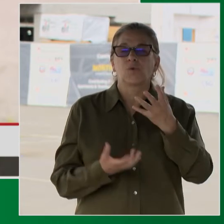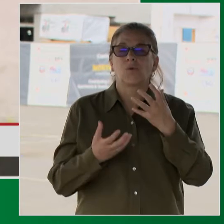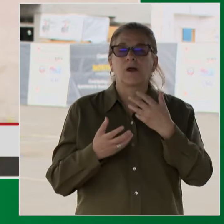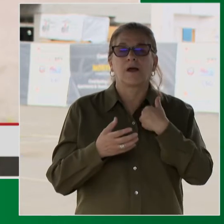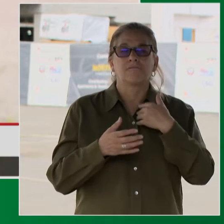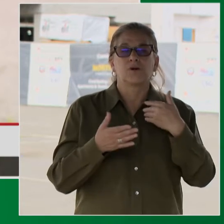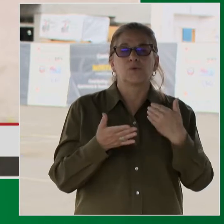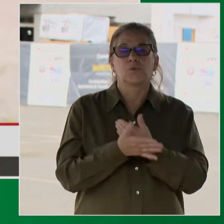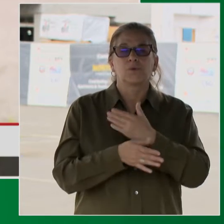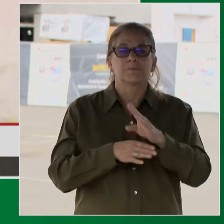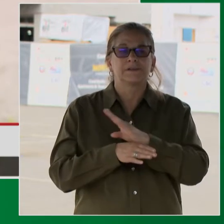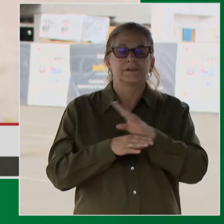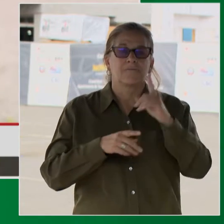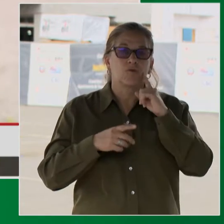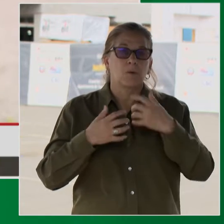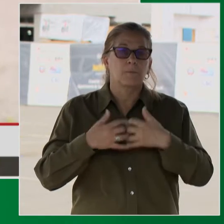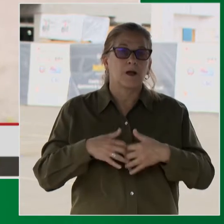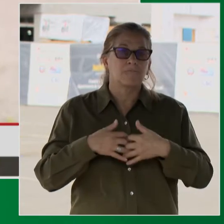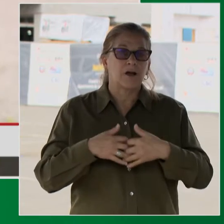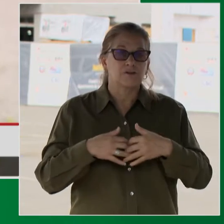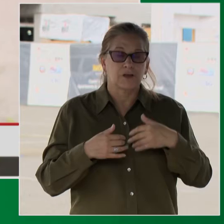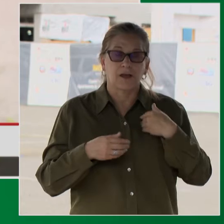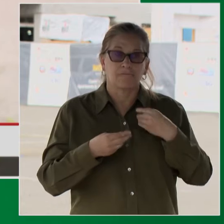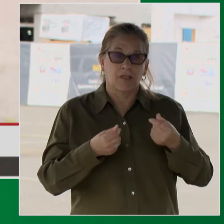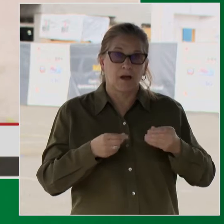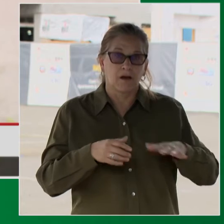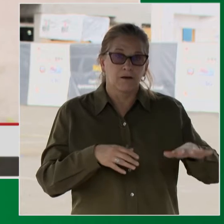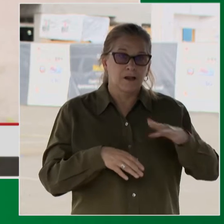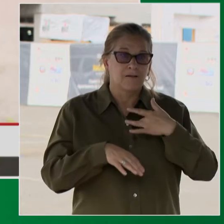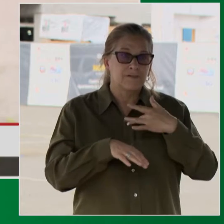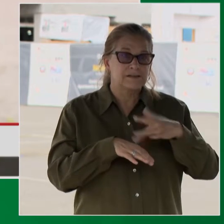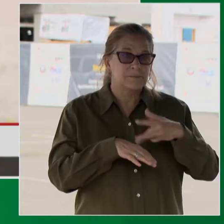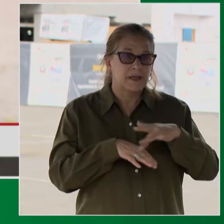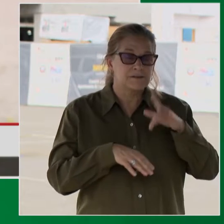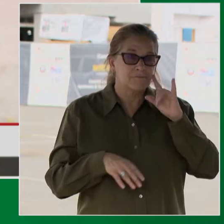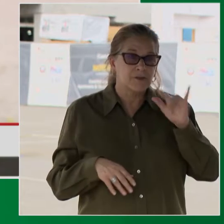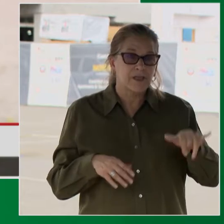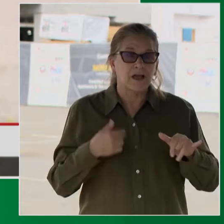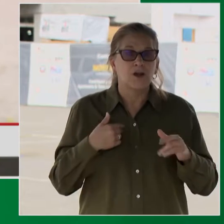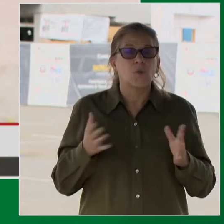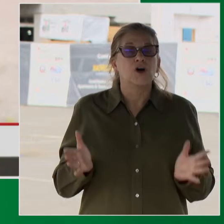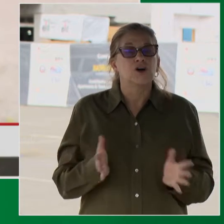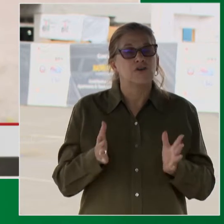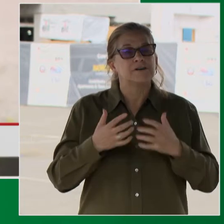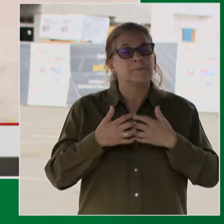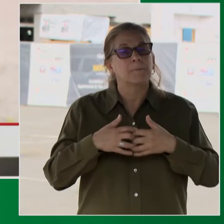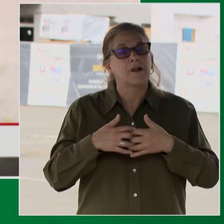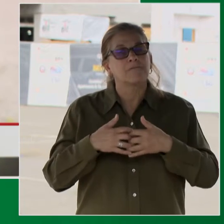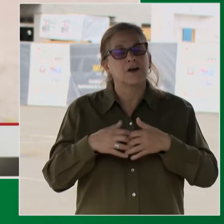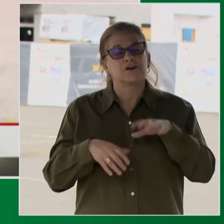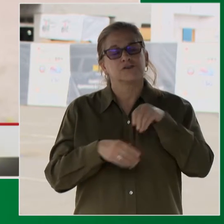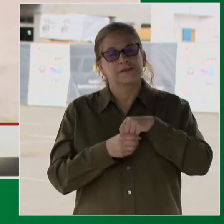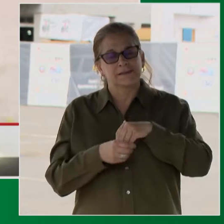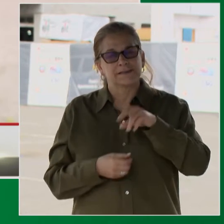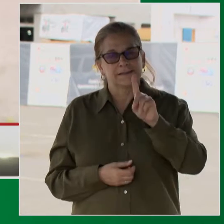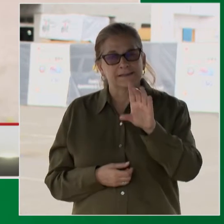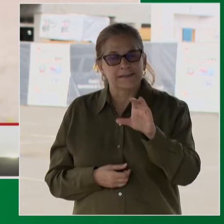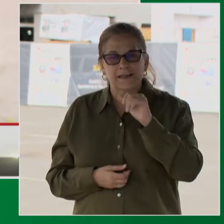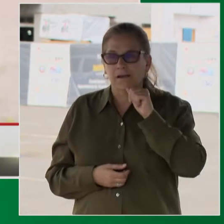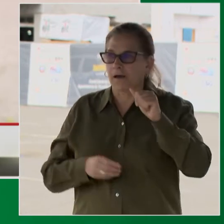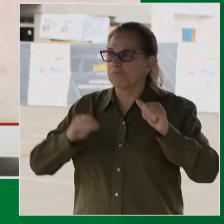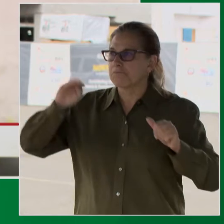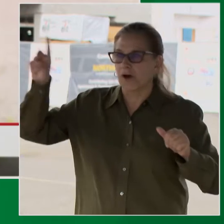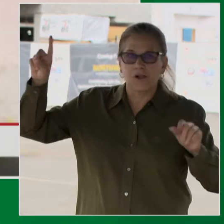small businesses as well? That was just rolled out recently. If you paid attention to one of our recovery check-ins, you saw